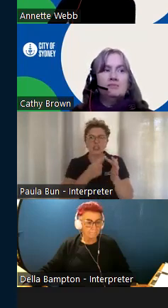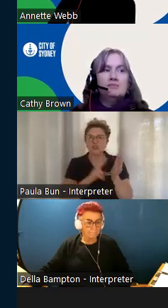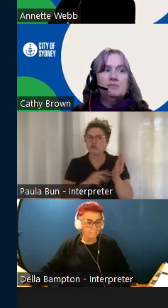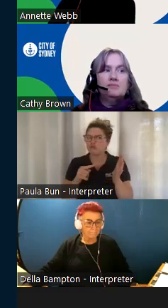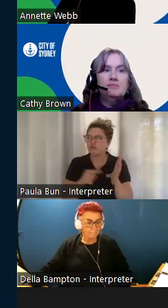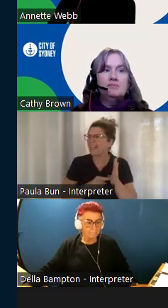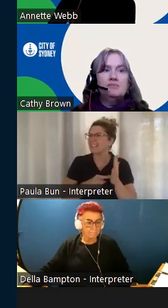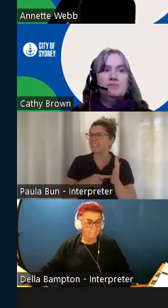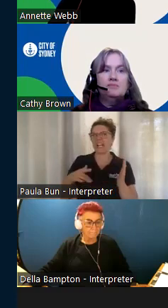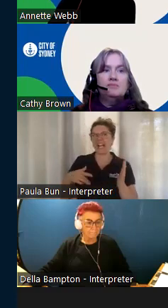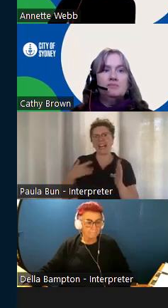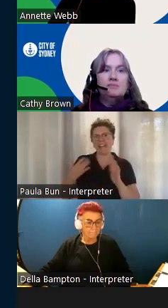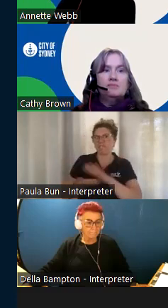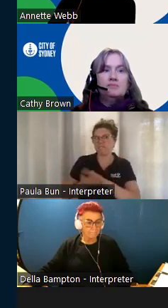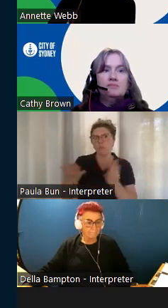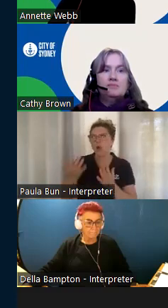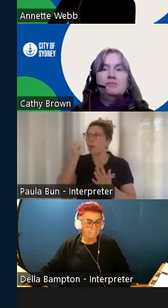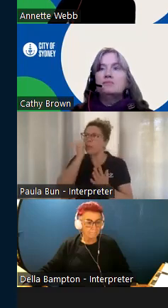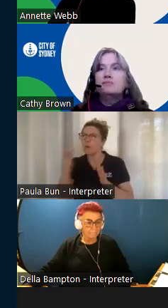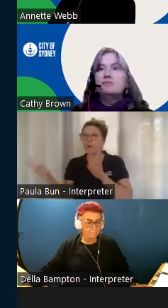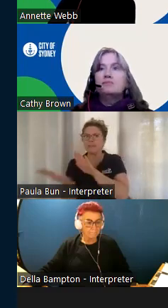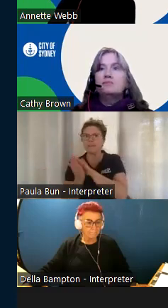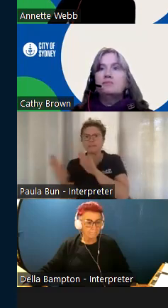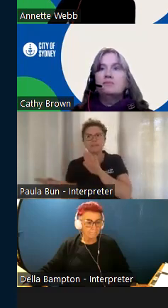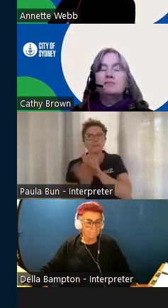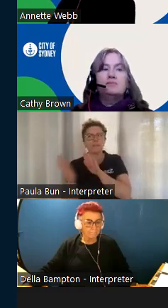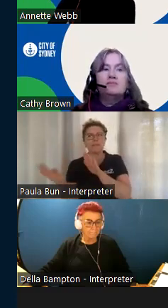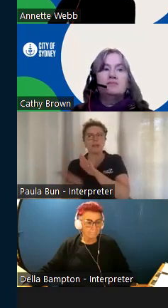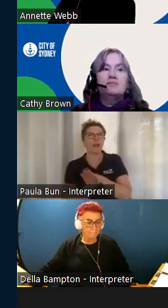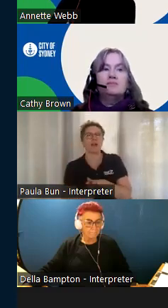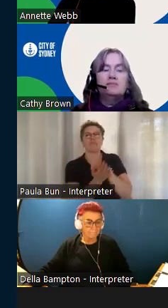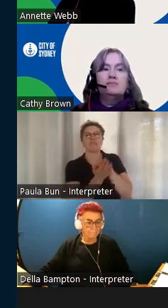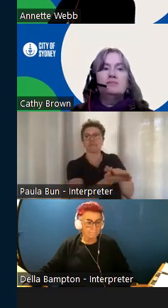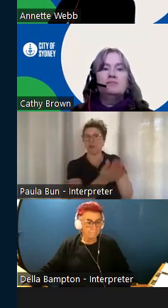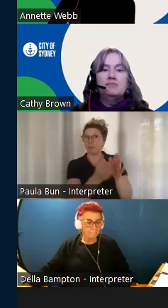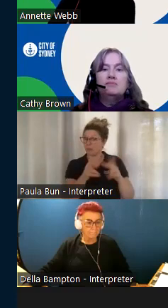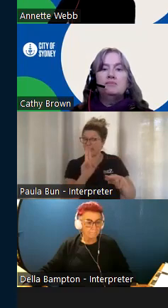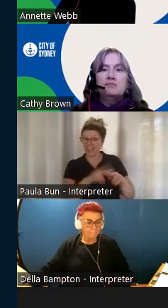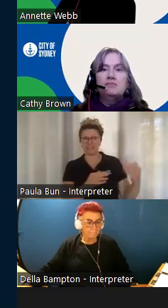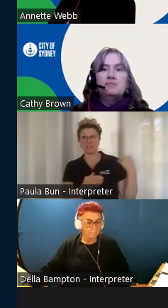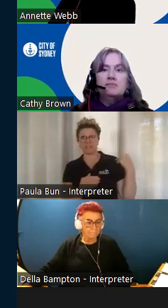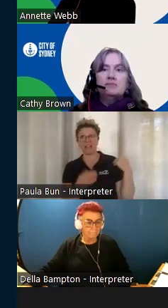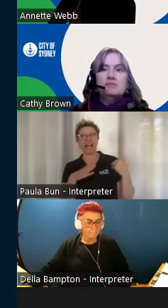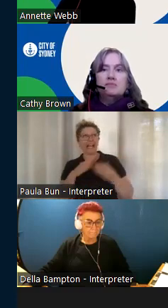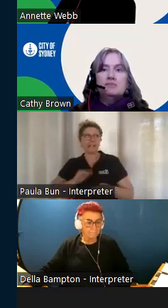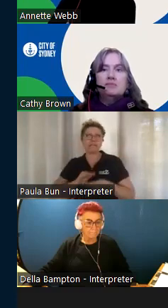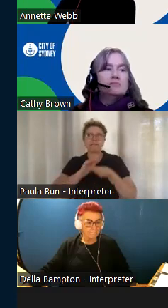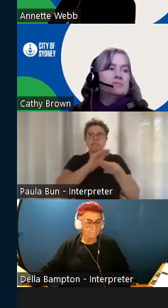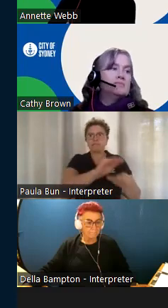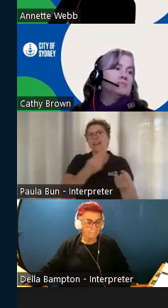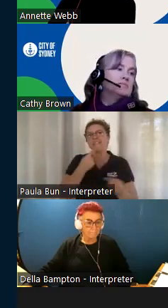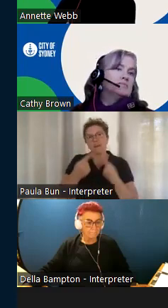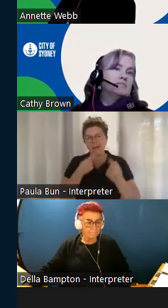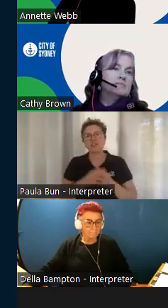shortlisted applicant, you're ready to provide your paperwork for consideration without delay. We hope to notify